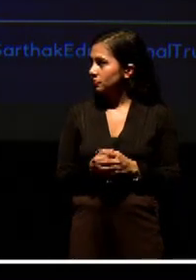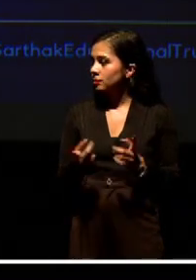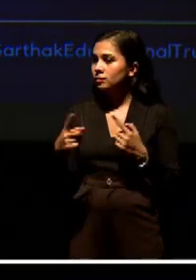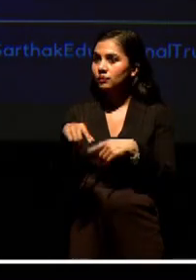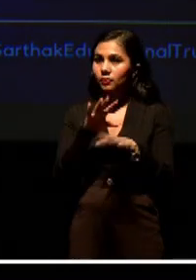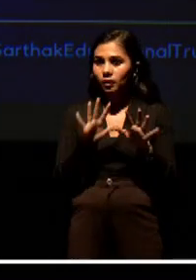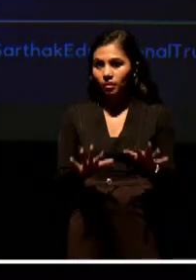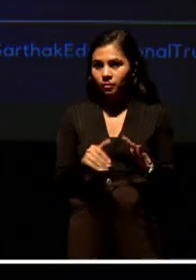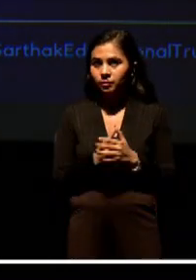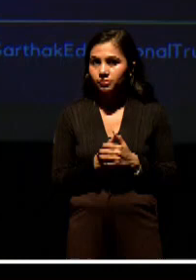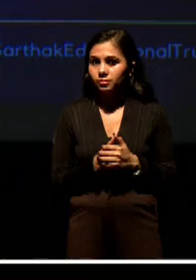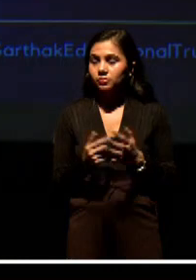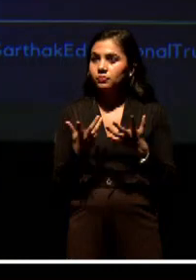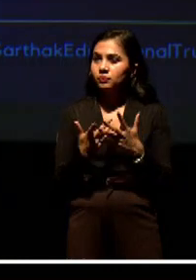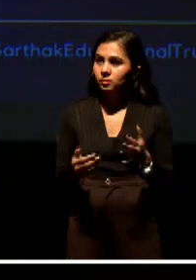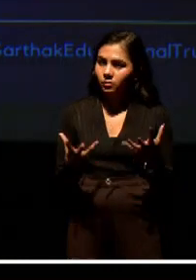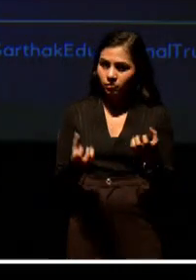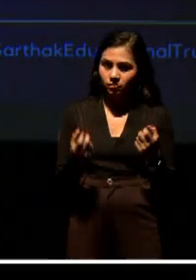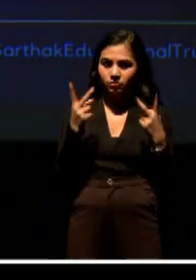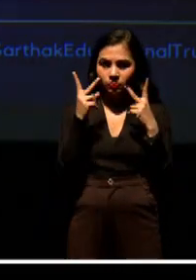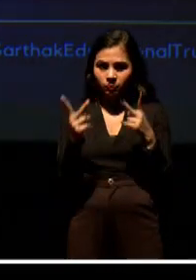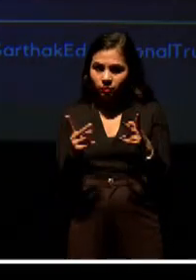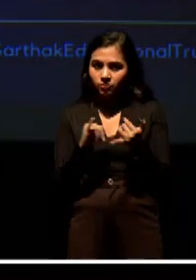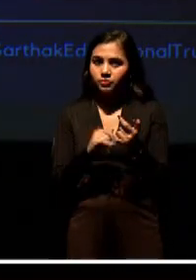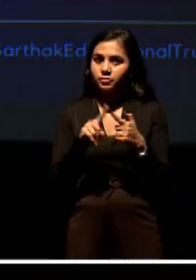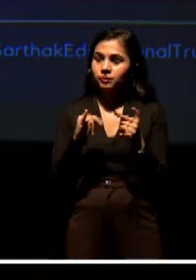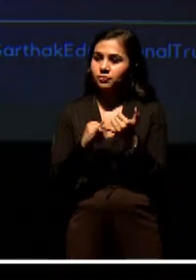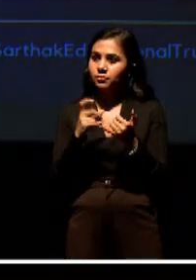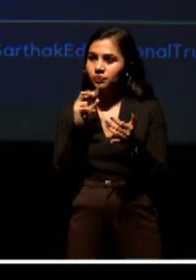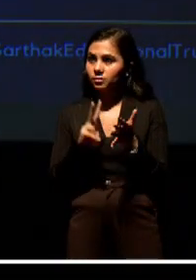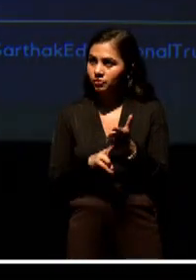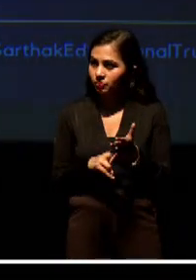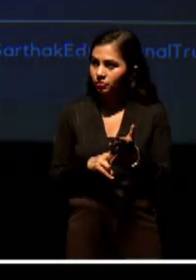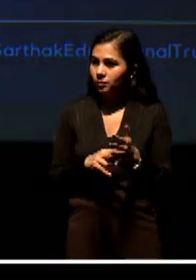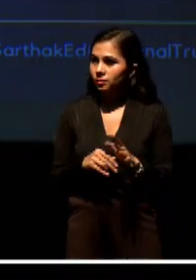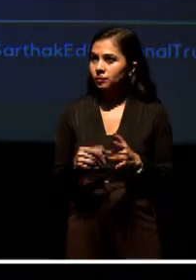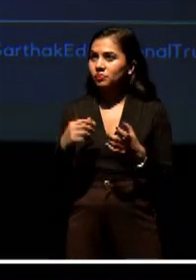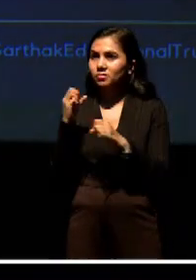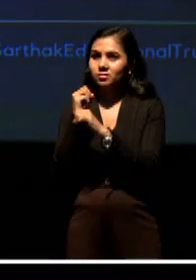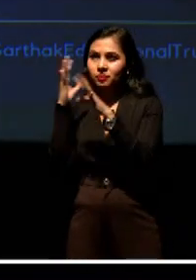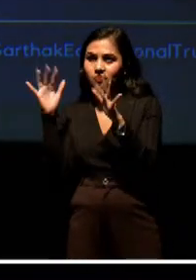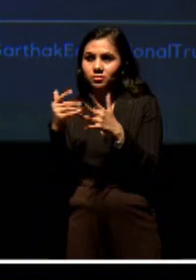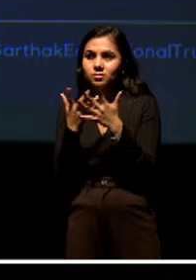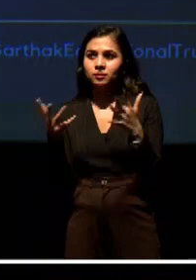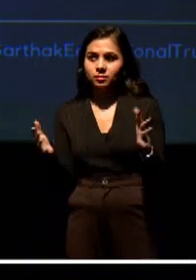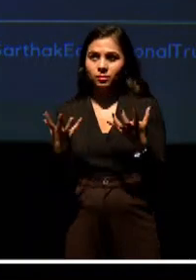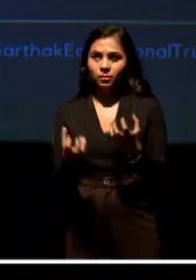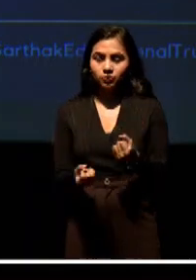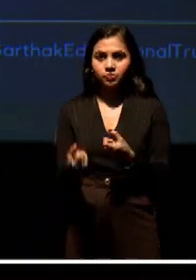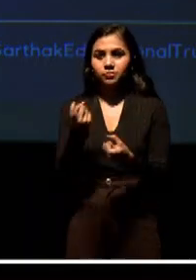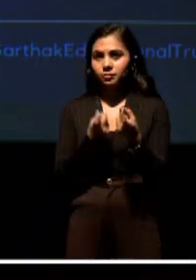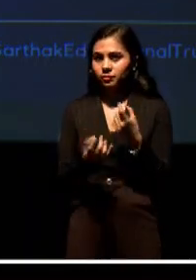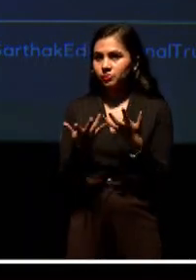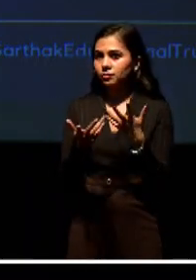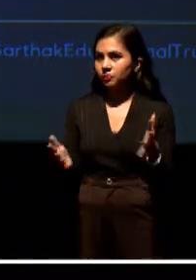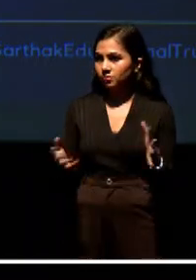and there might be something that you saw in the session today, maybe something which was imaginative, innovative, inspirational technology,